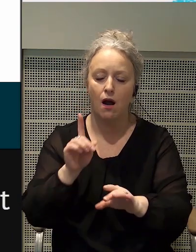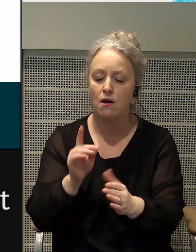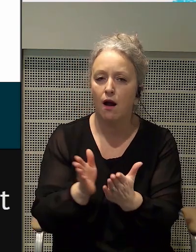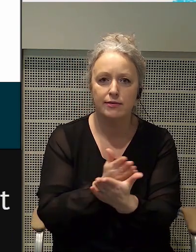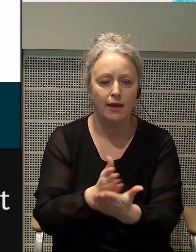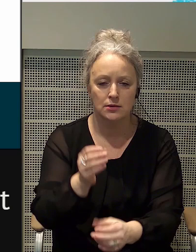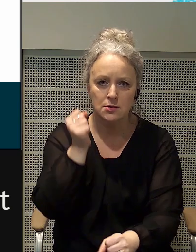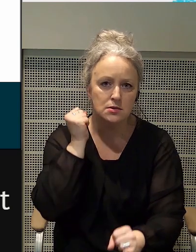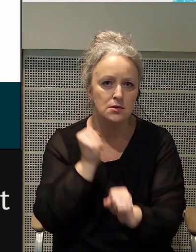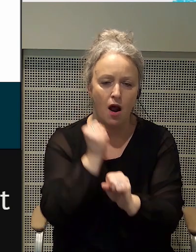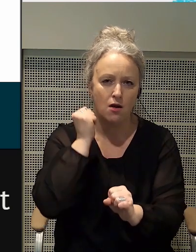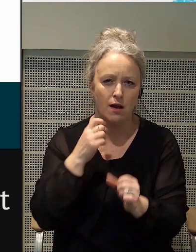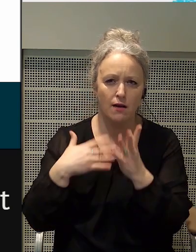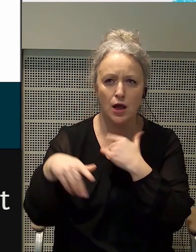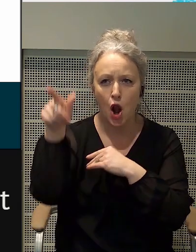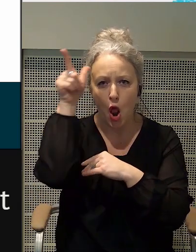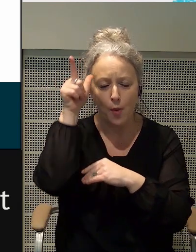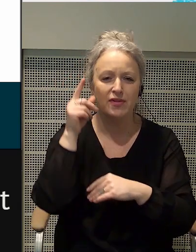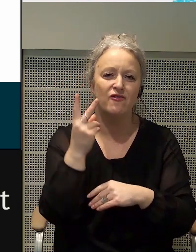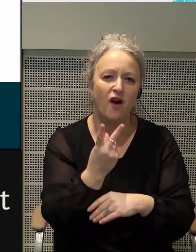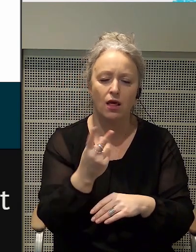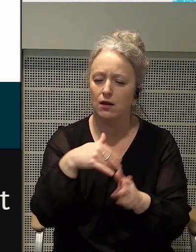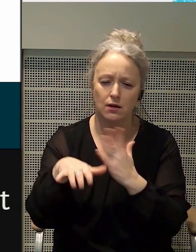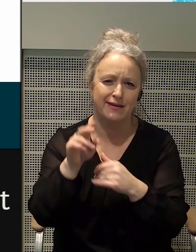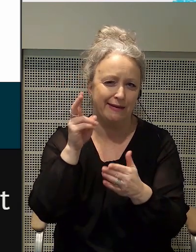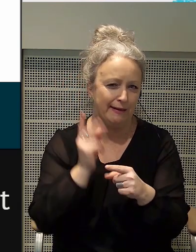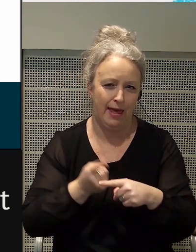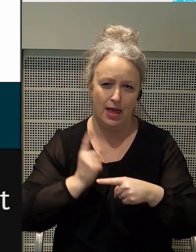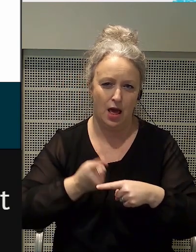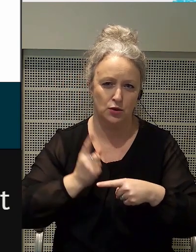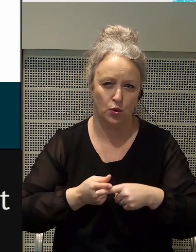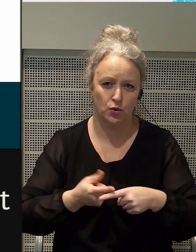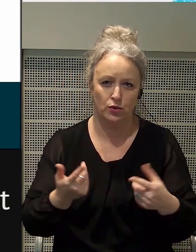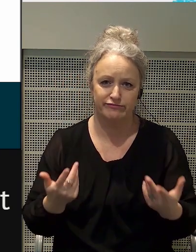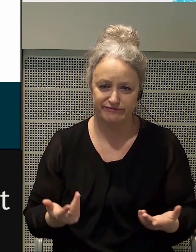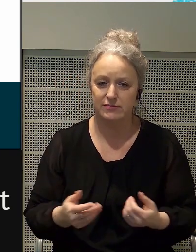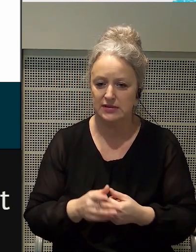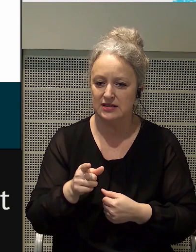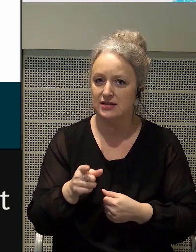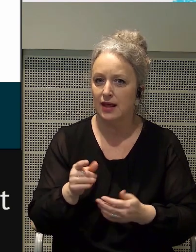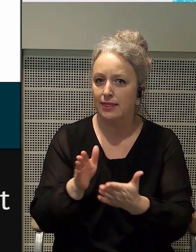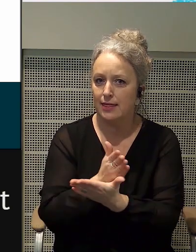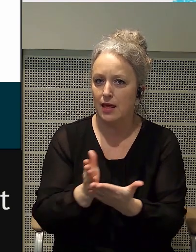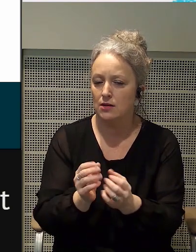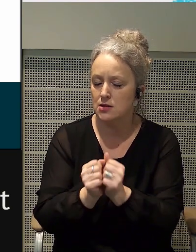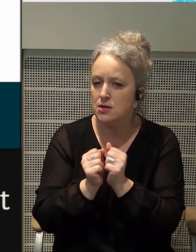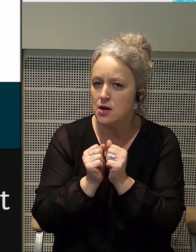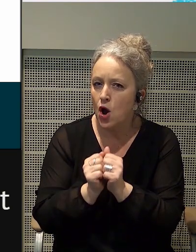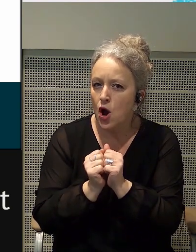them that are not very good tasting. It's a very hard diet, but they have a very good development